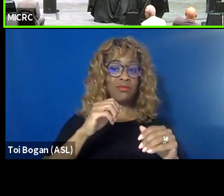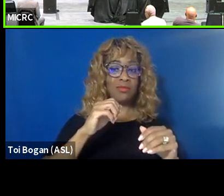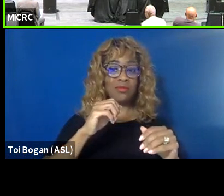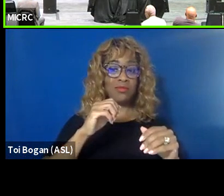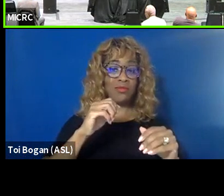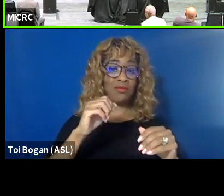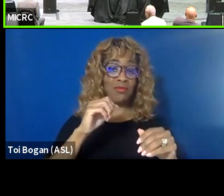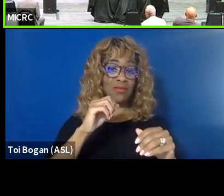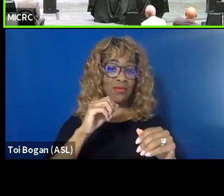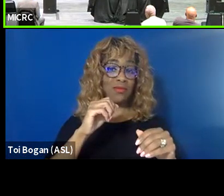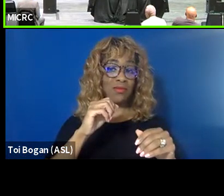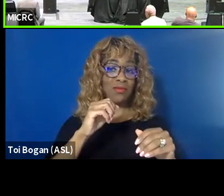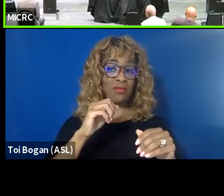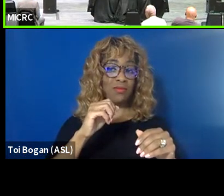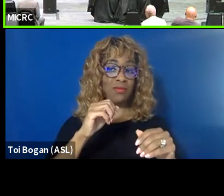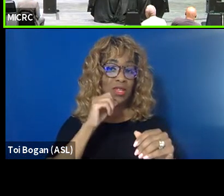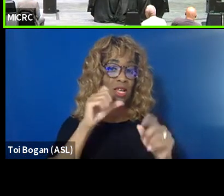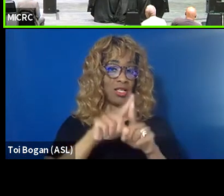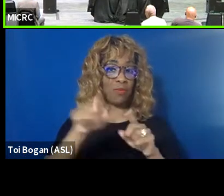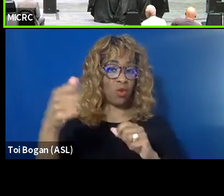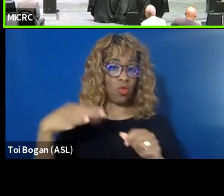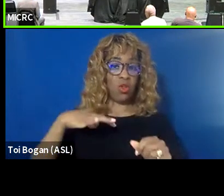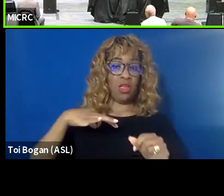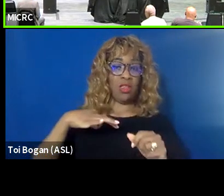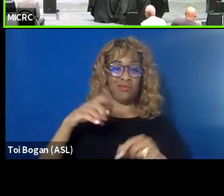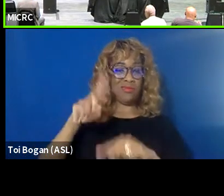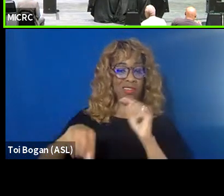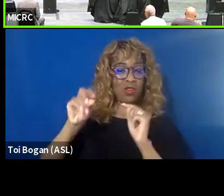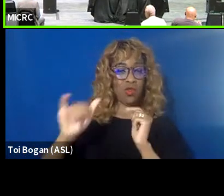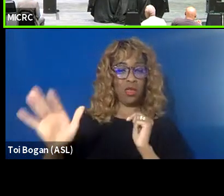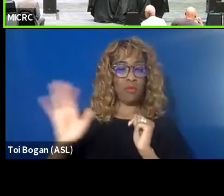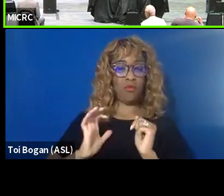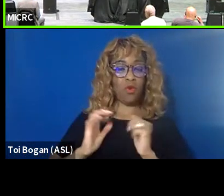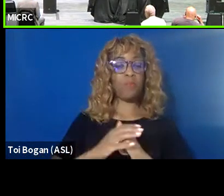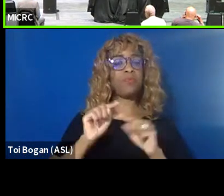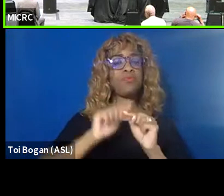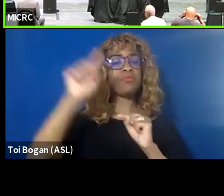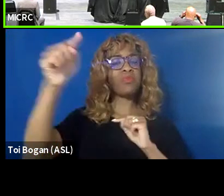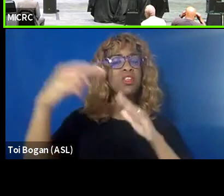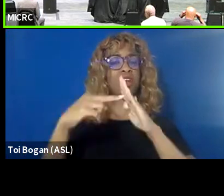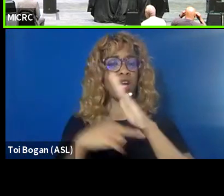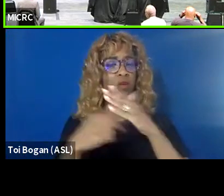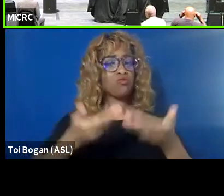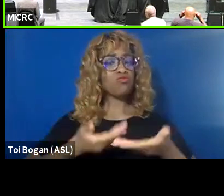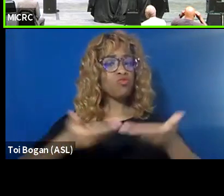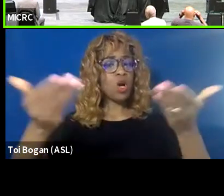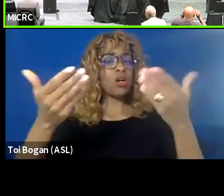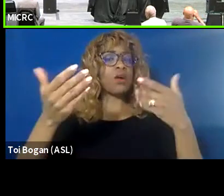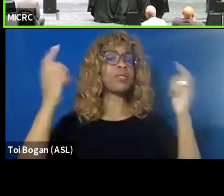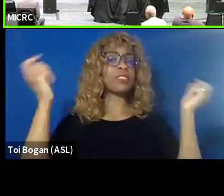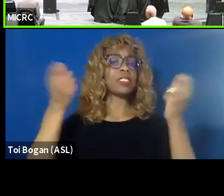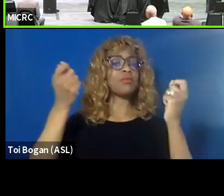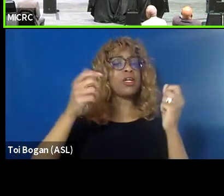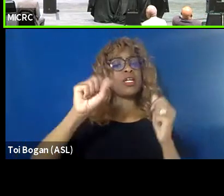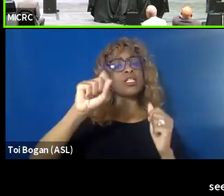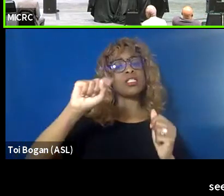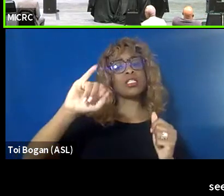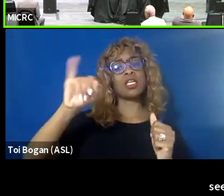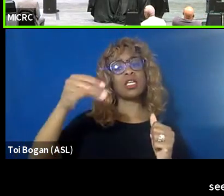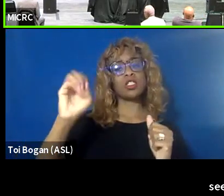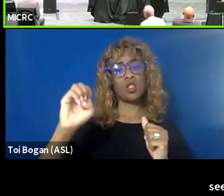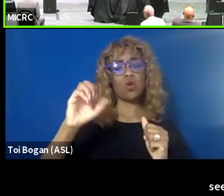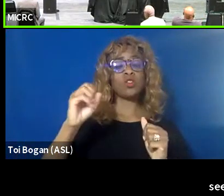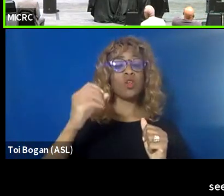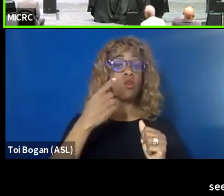do before. And across the bridge, I was very welcomed and celebrated in St. Joe, and I want to speak briefly on behalf of a